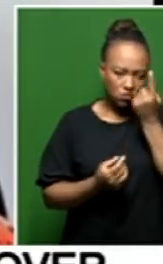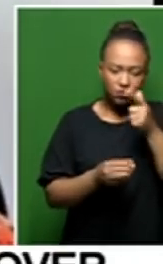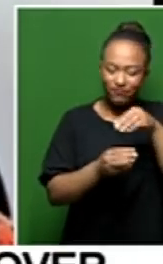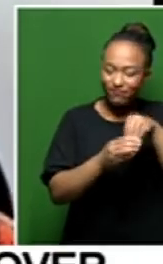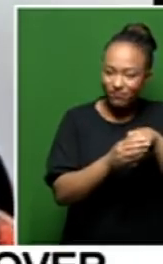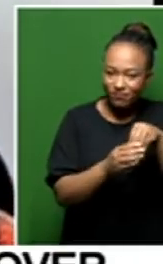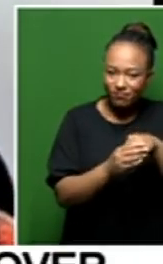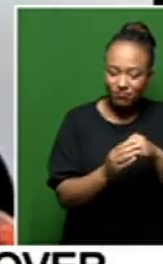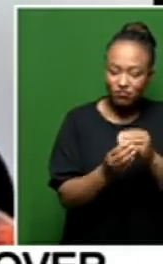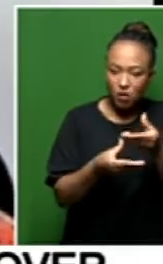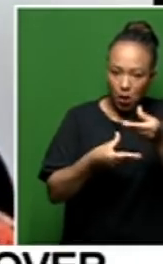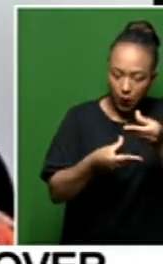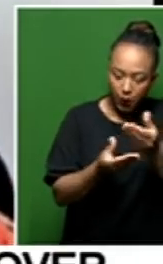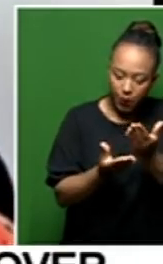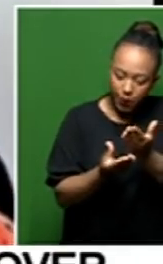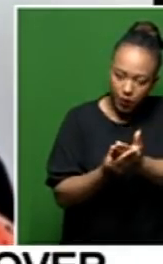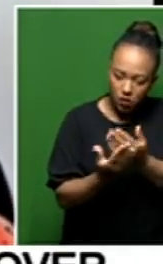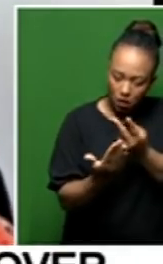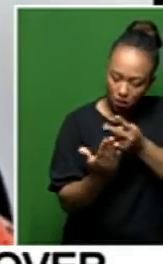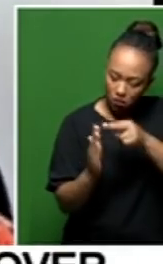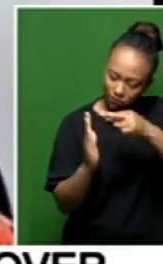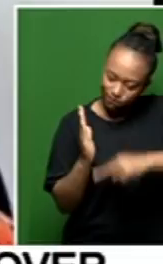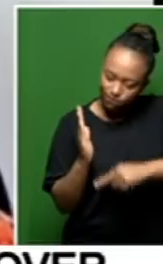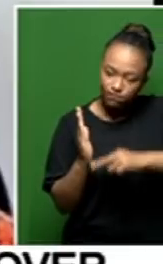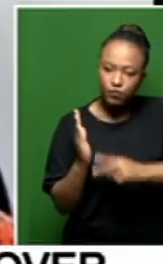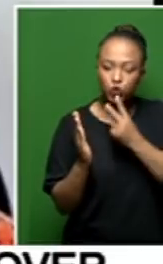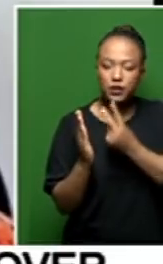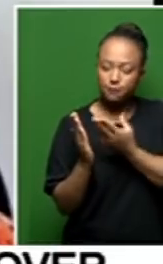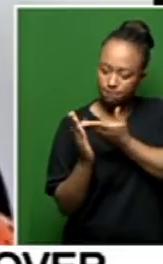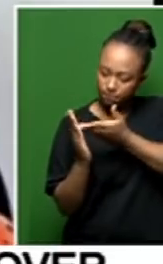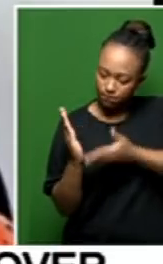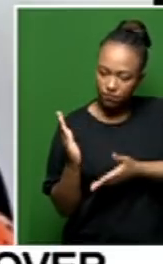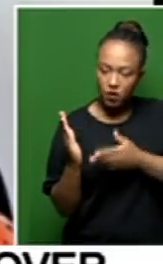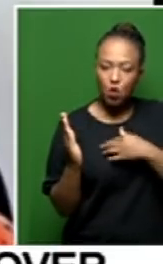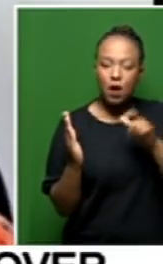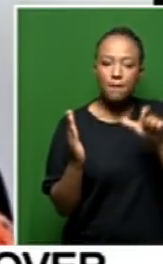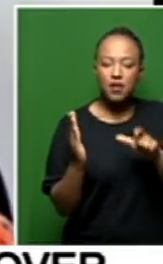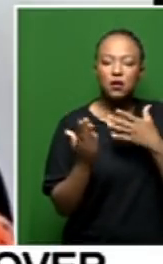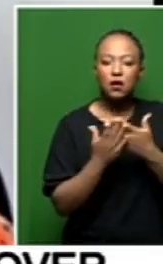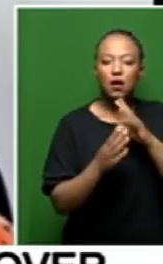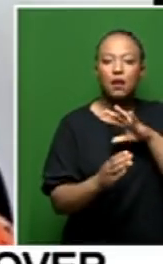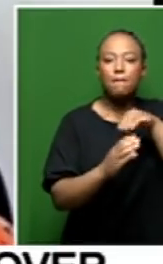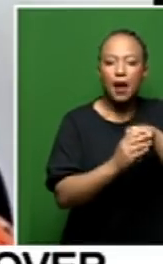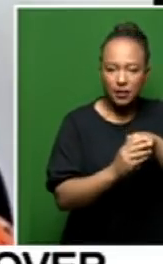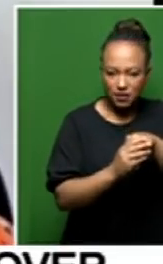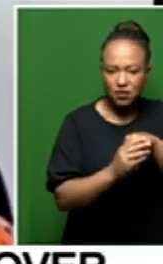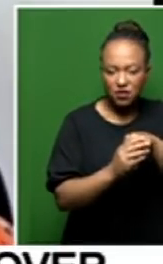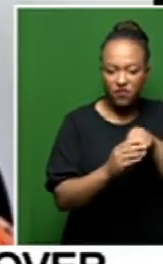contents are, and everyone positions themselves to play a part in the next chapter.